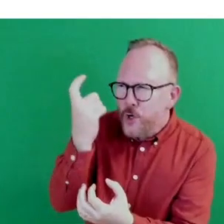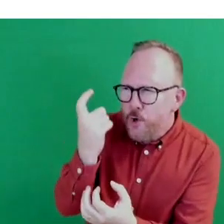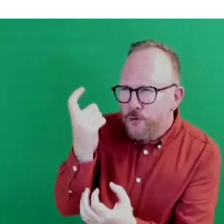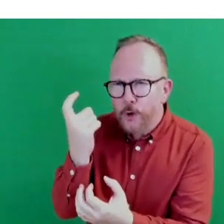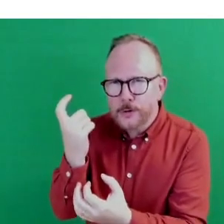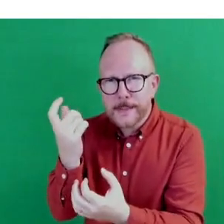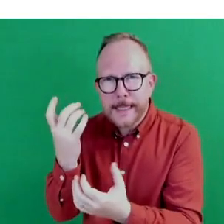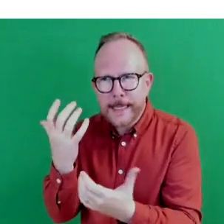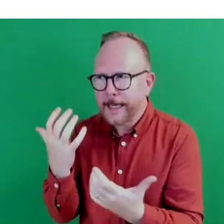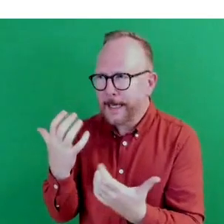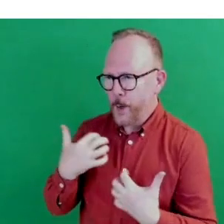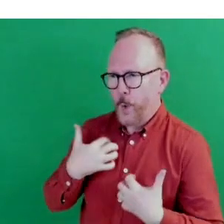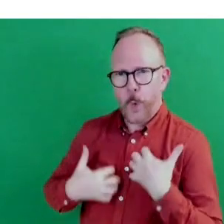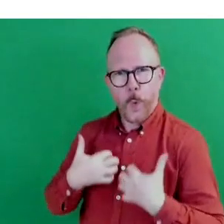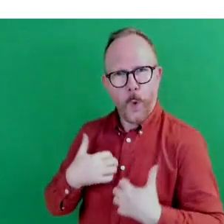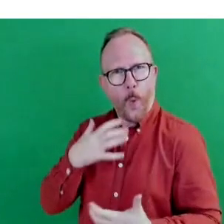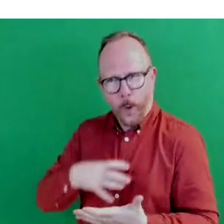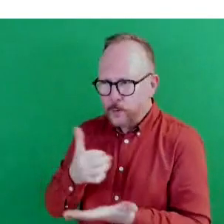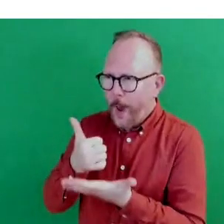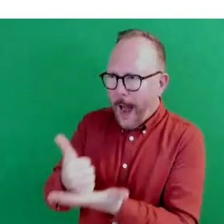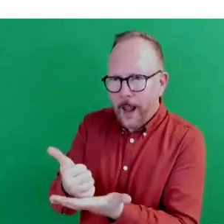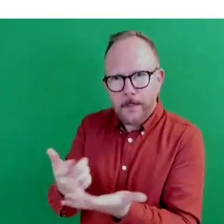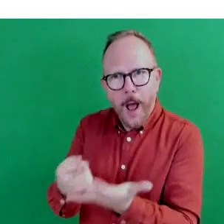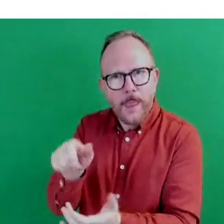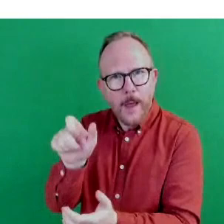people. Because it isn't a